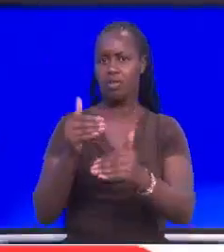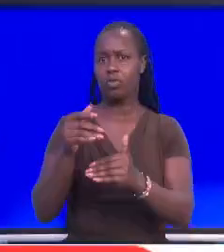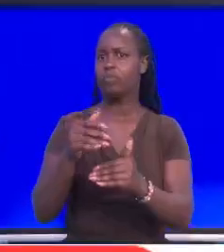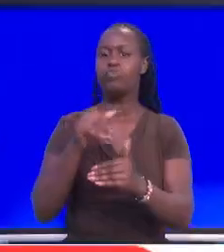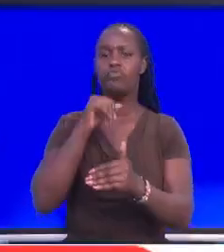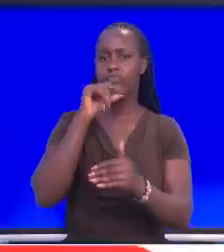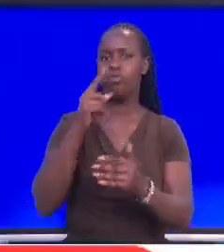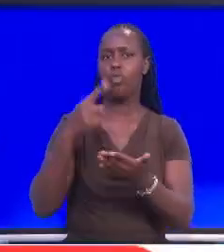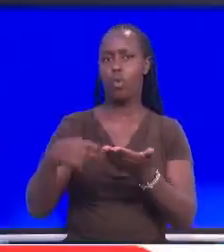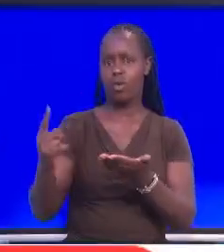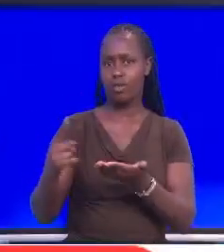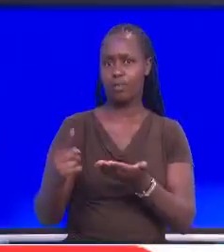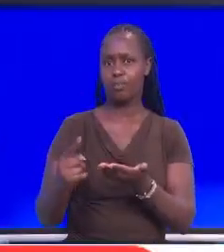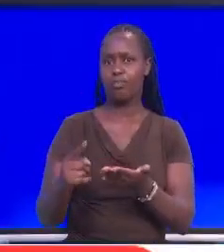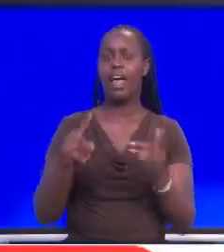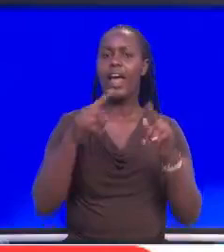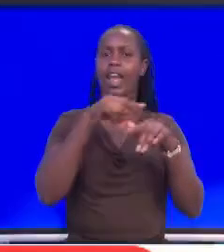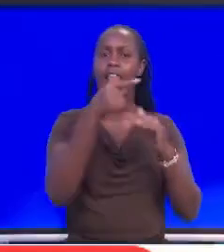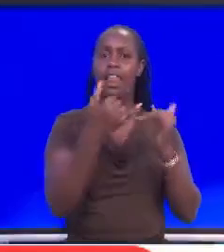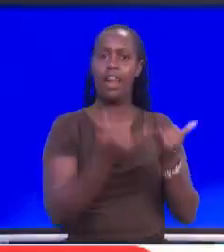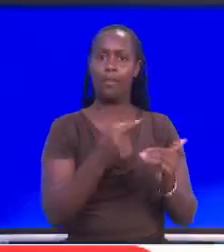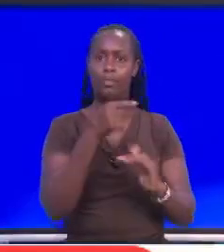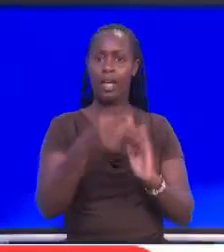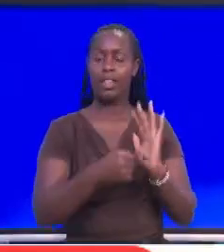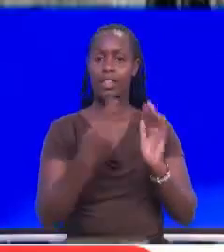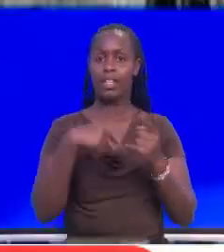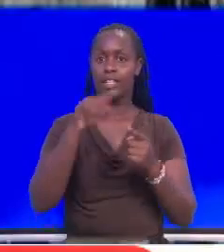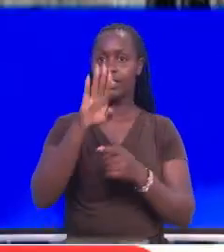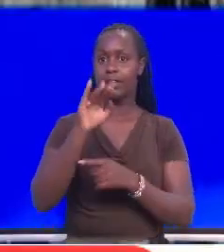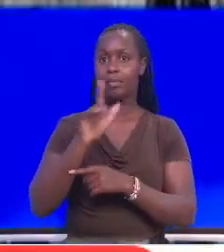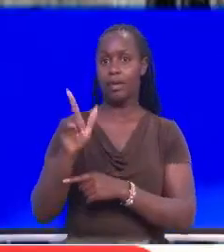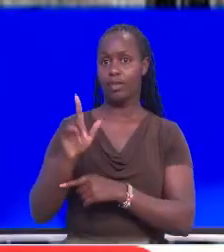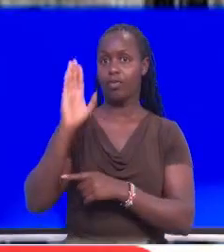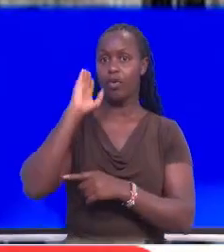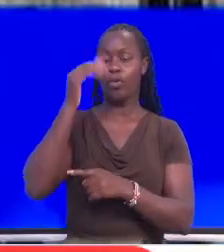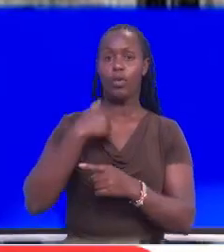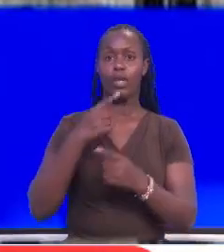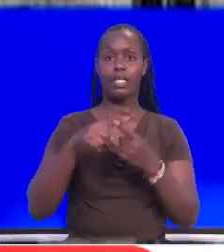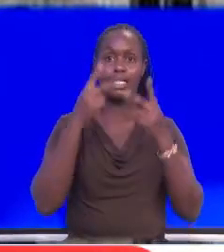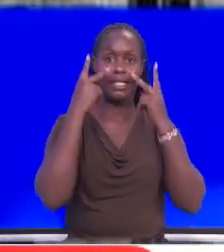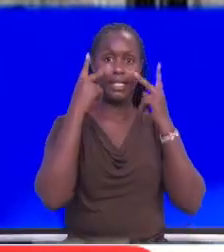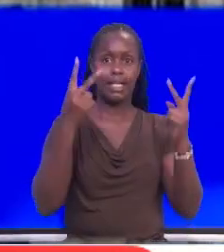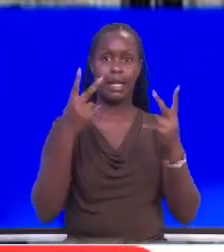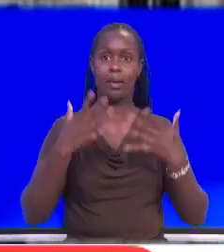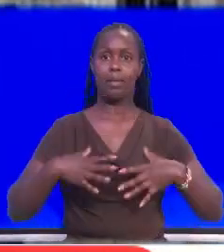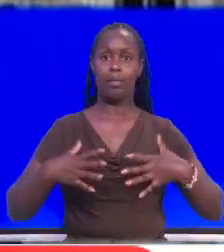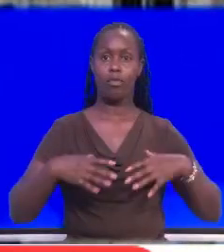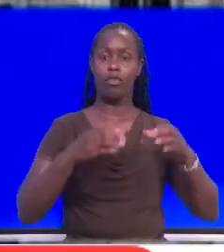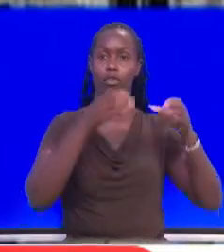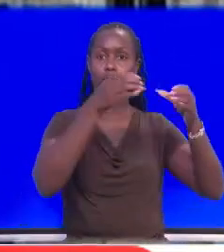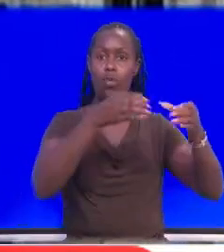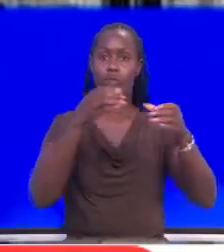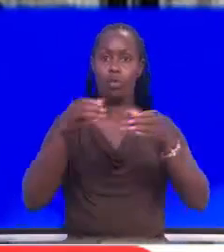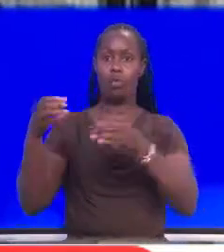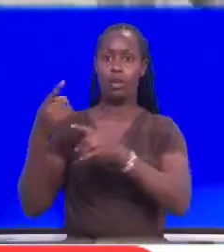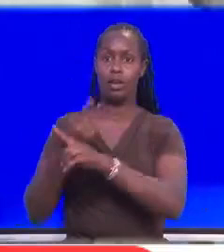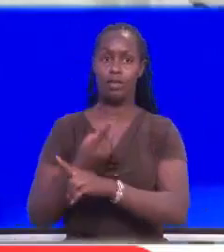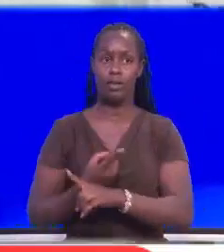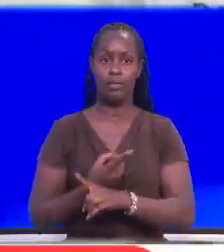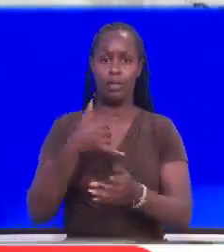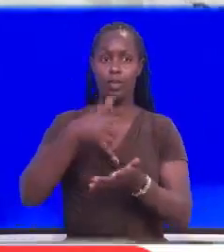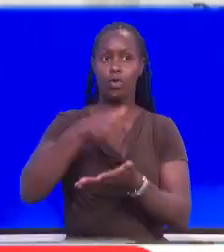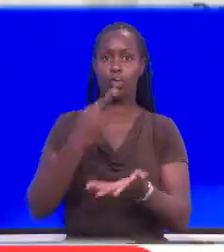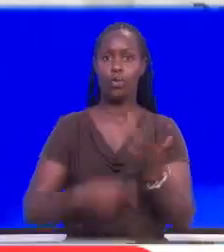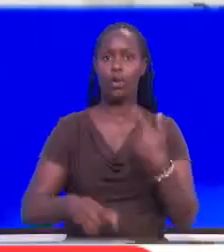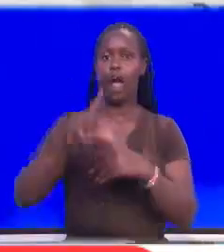bill will see Kenyans gain access to various categories of affordable housing. The categories comprise affordable